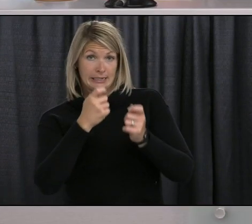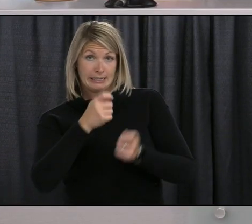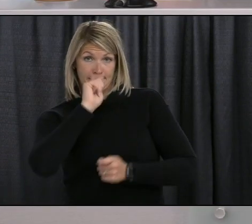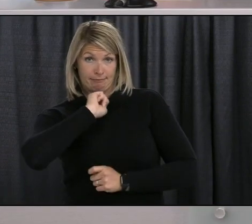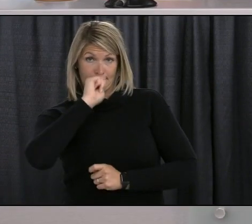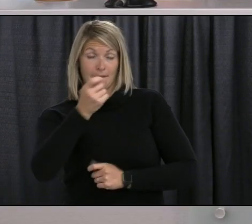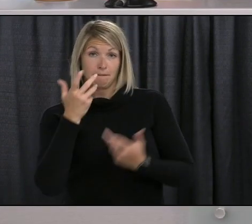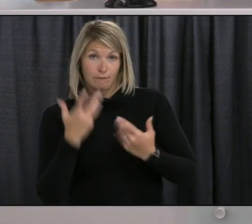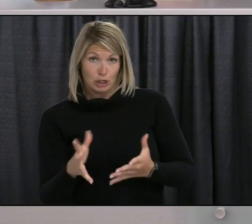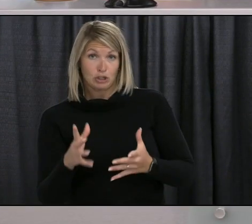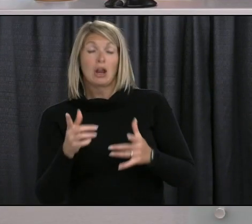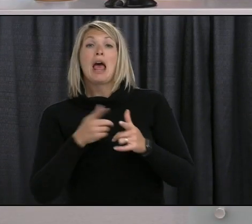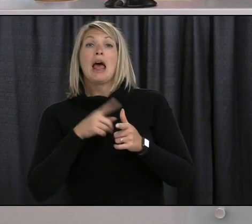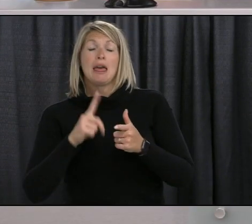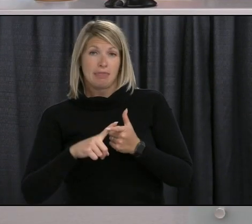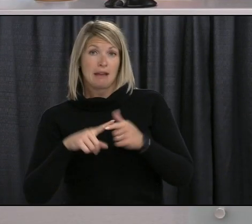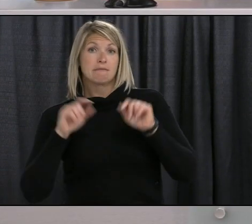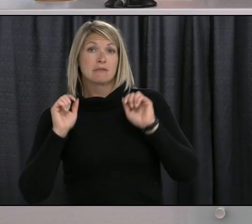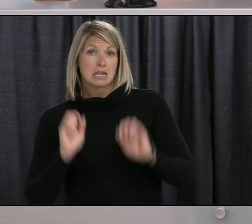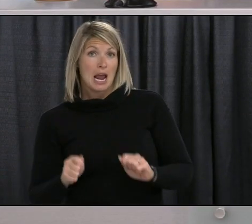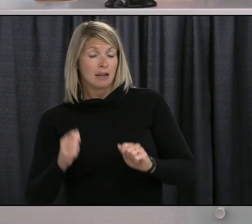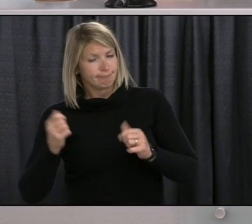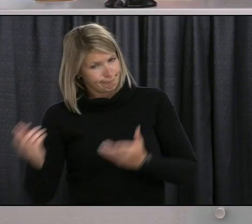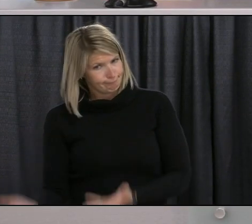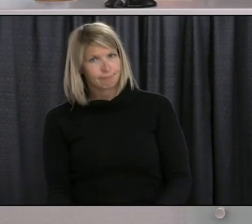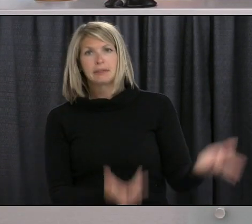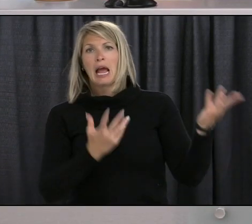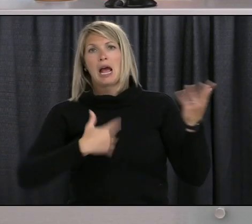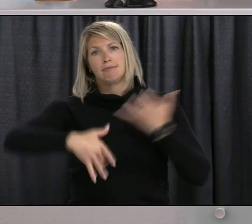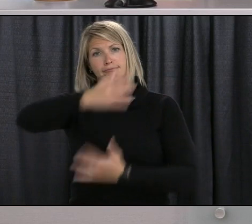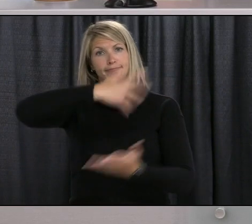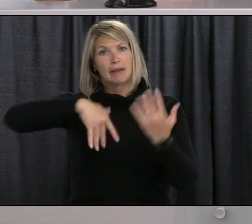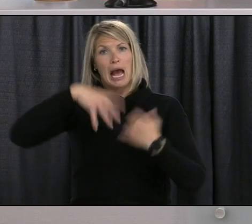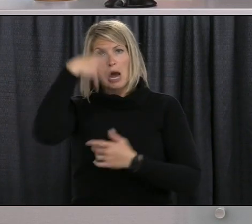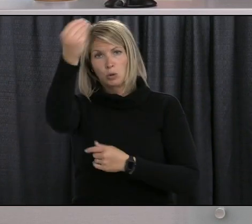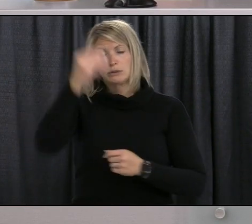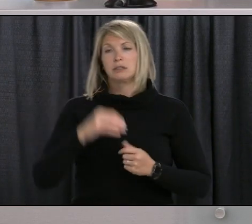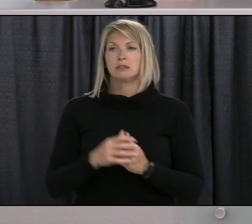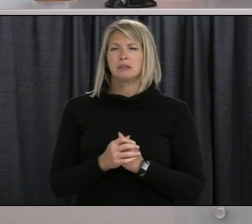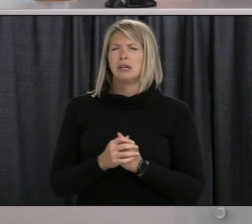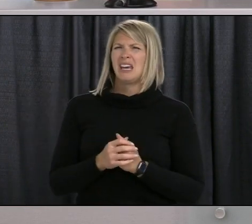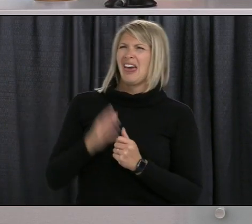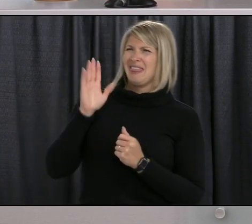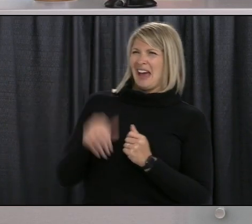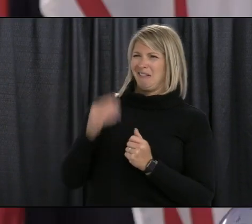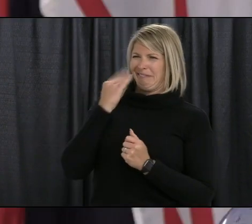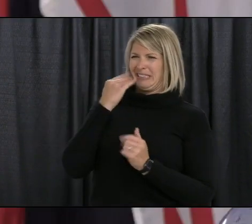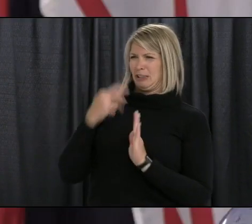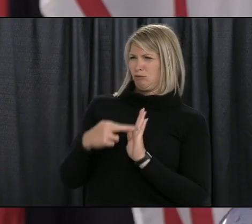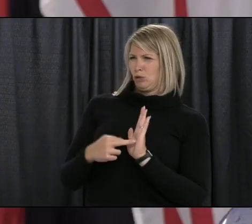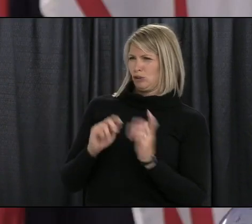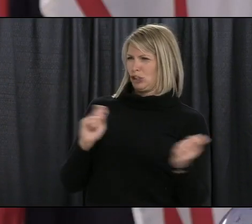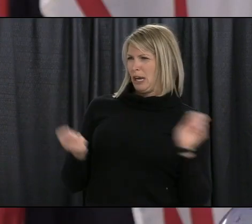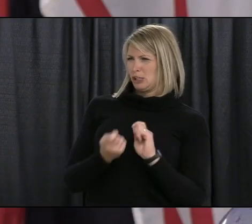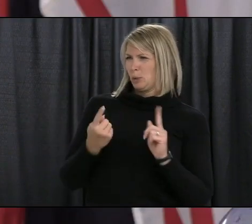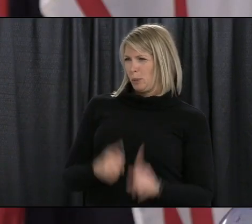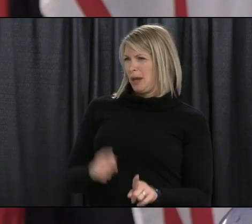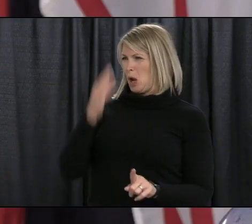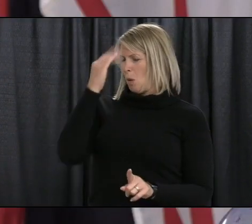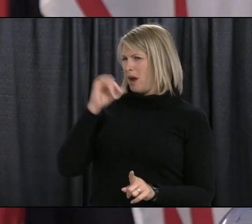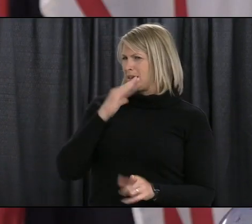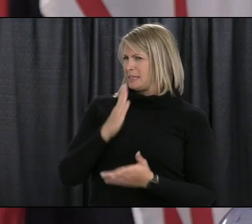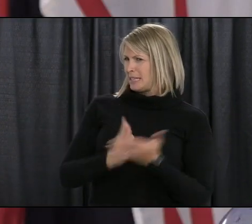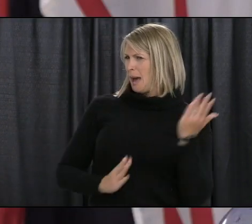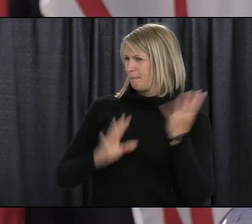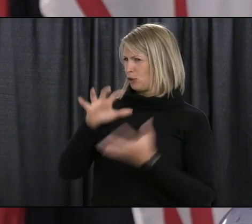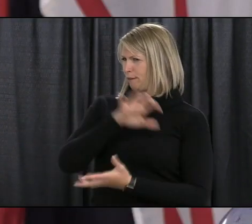made? Because the workers that I've been speaking to were told by 811 that they do not qualify for that testing. The information I have is